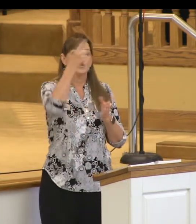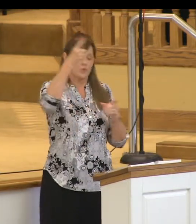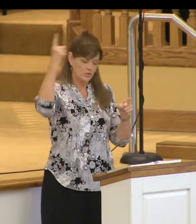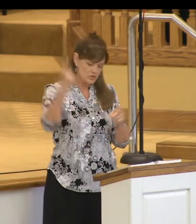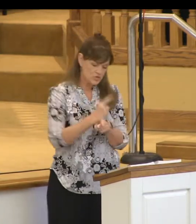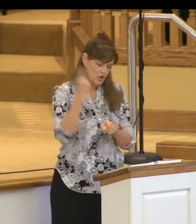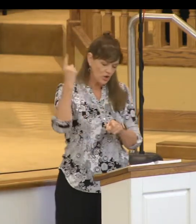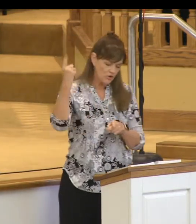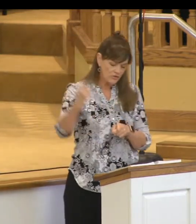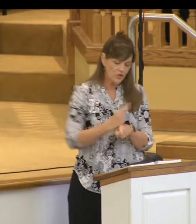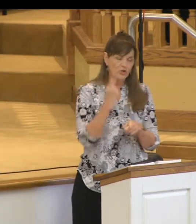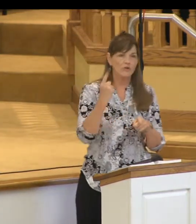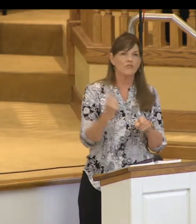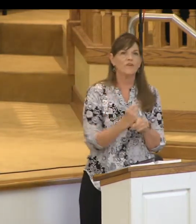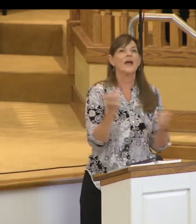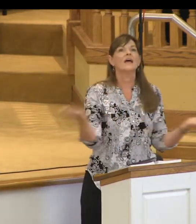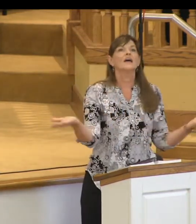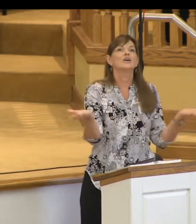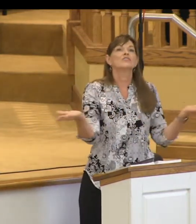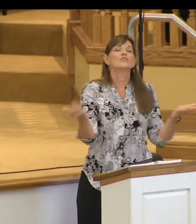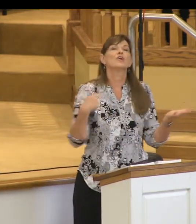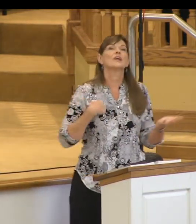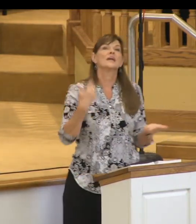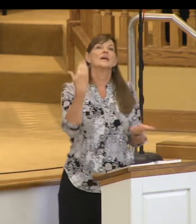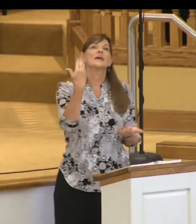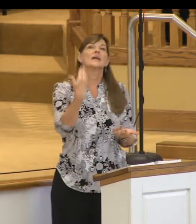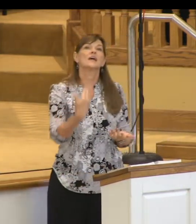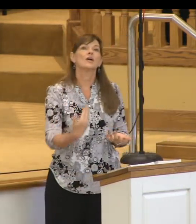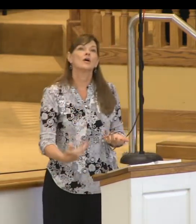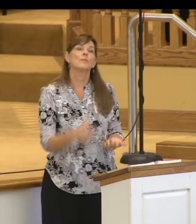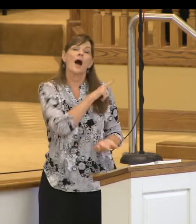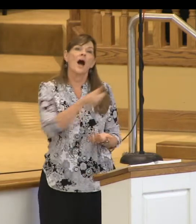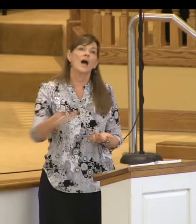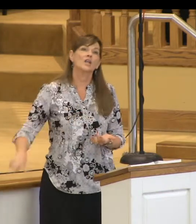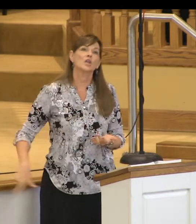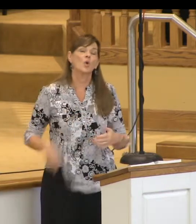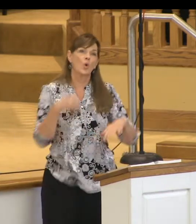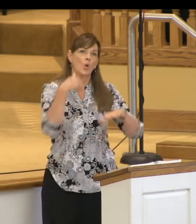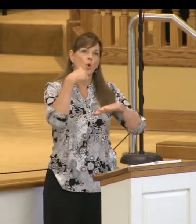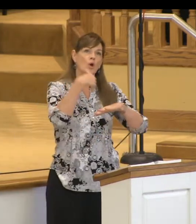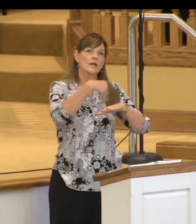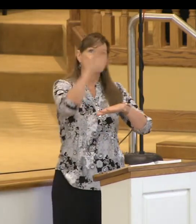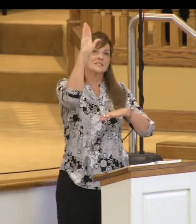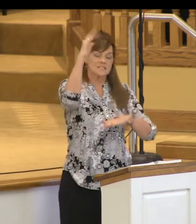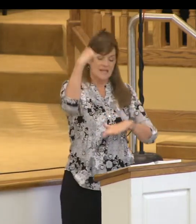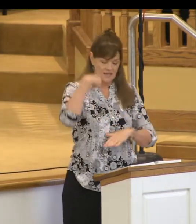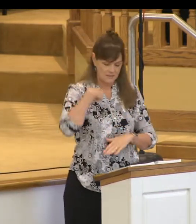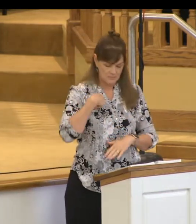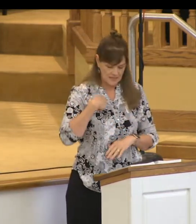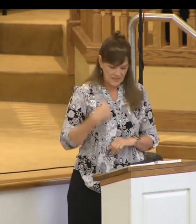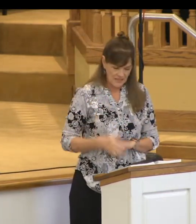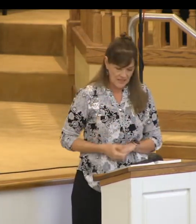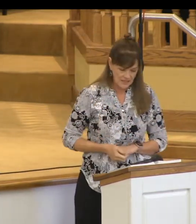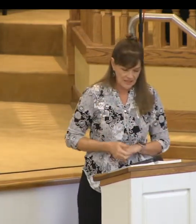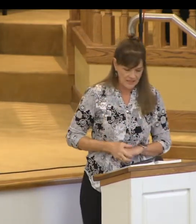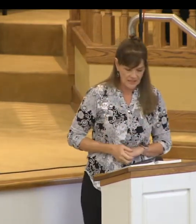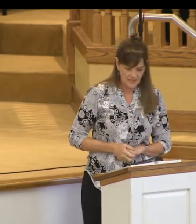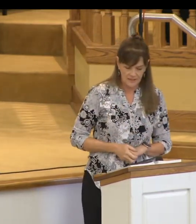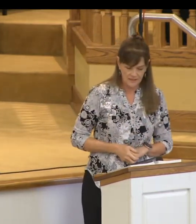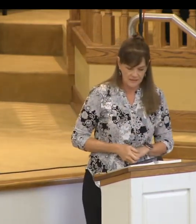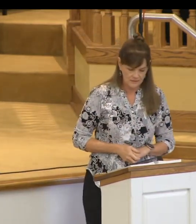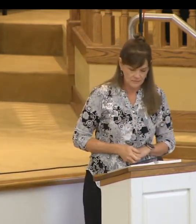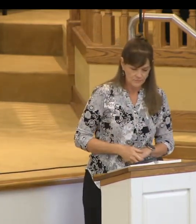I will serve you faithfully. Here am I, Lord, send me.